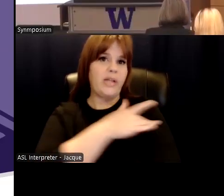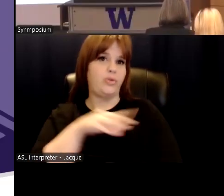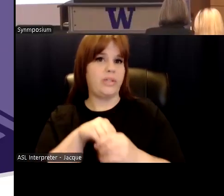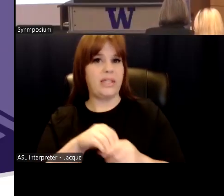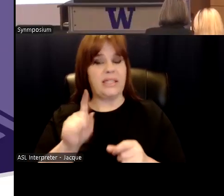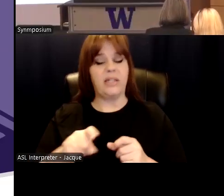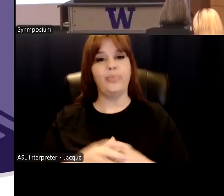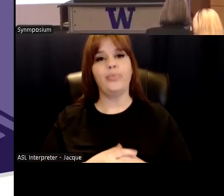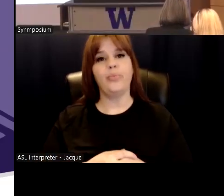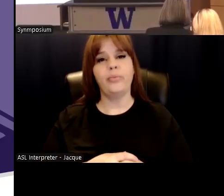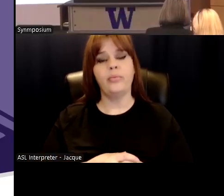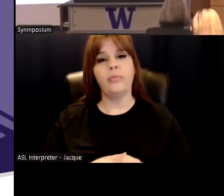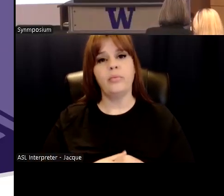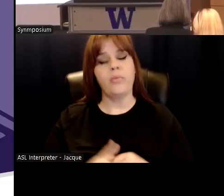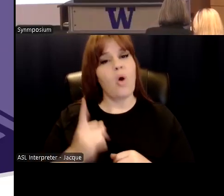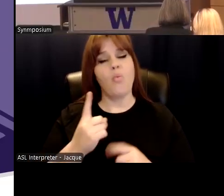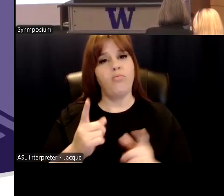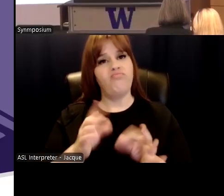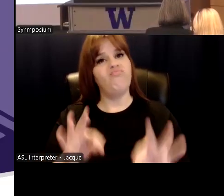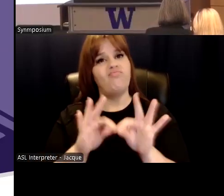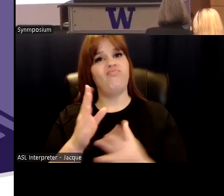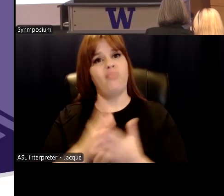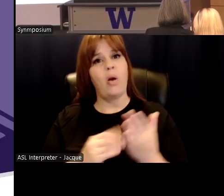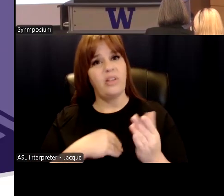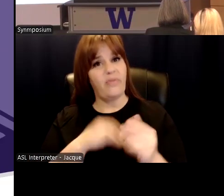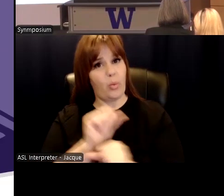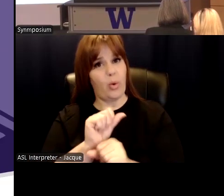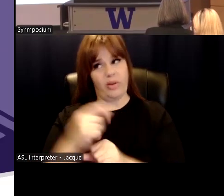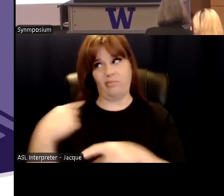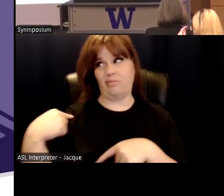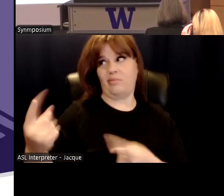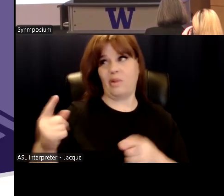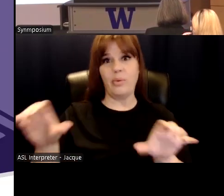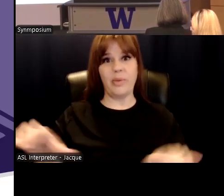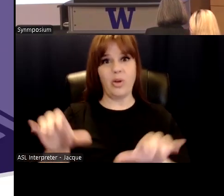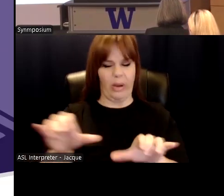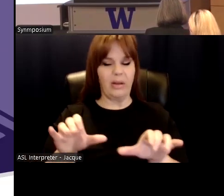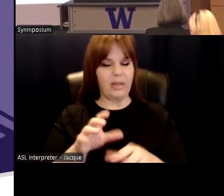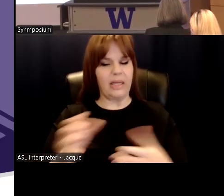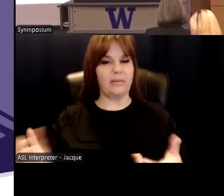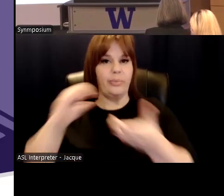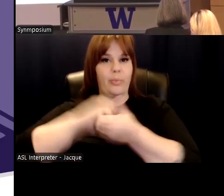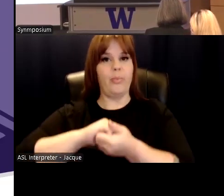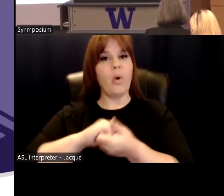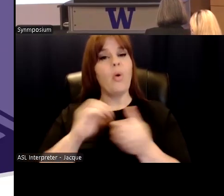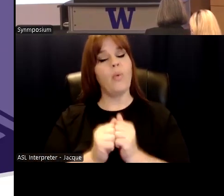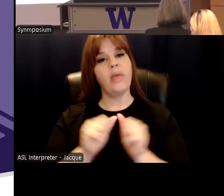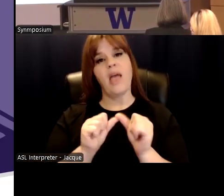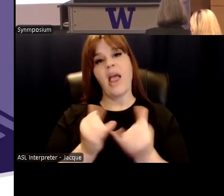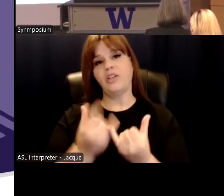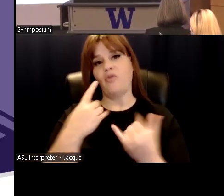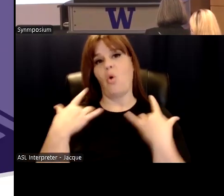And so one of the cornerstones of the work that we have been doing is in partnership with the Agency for